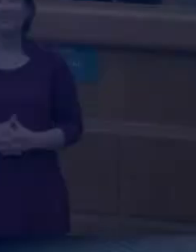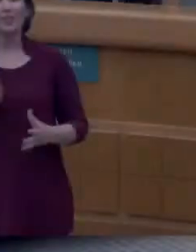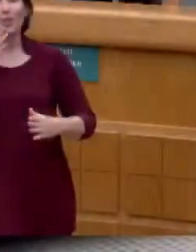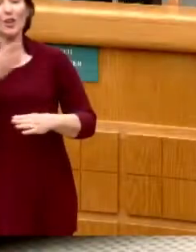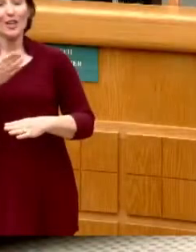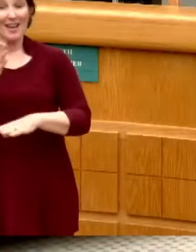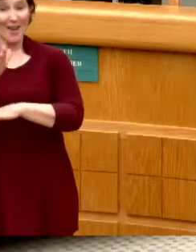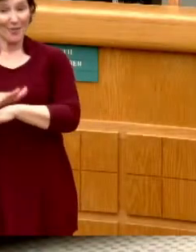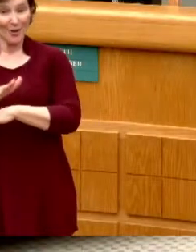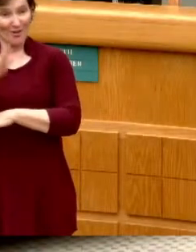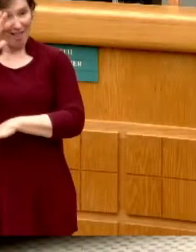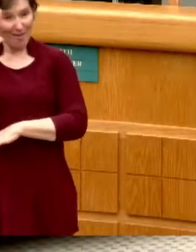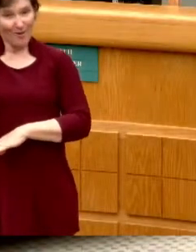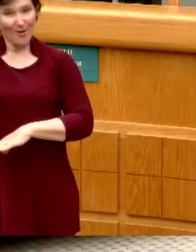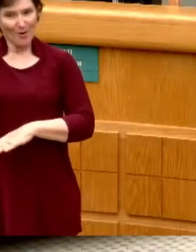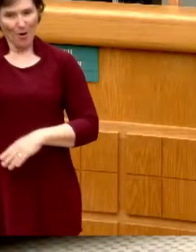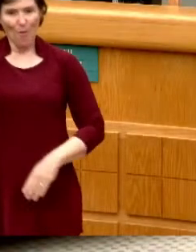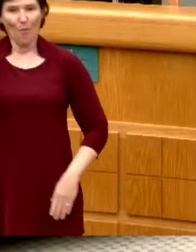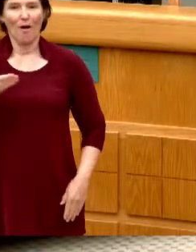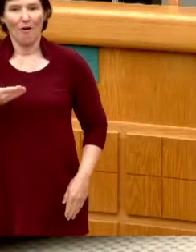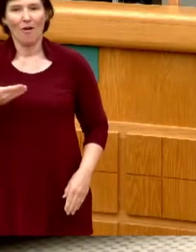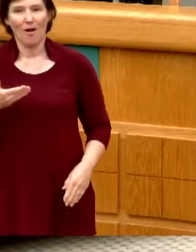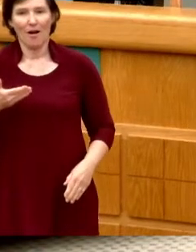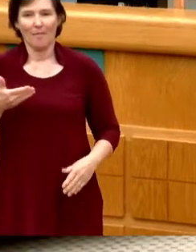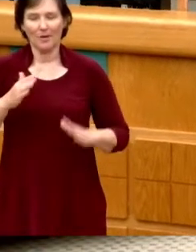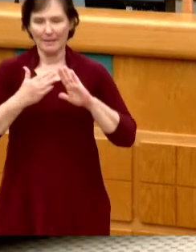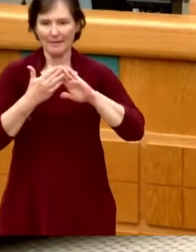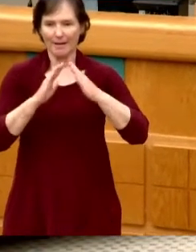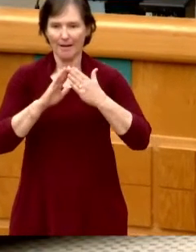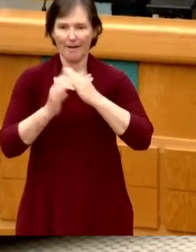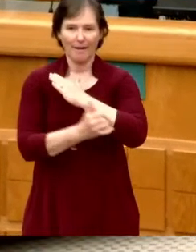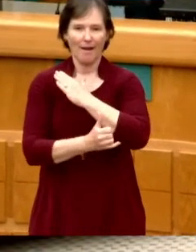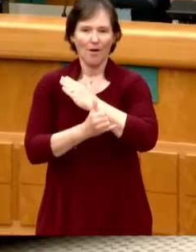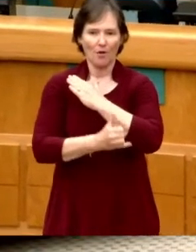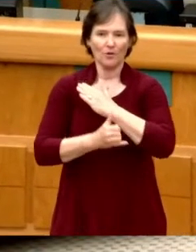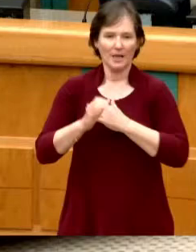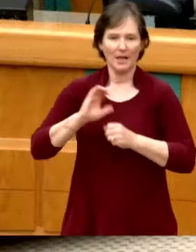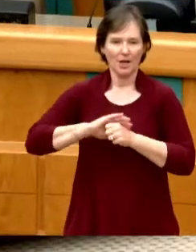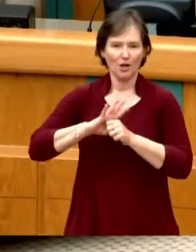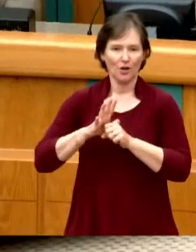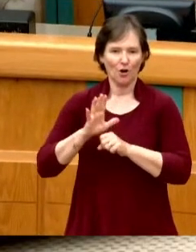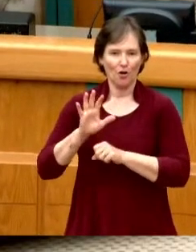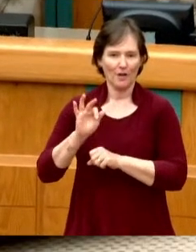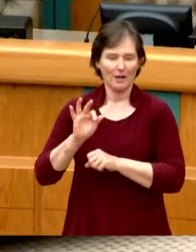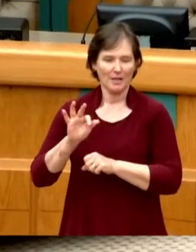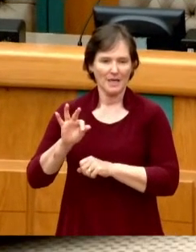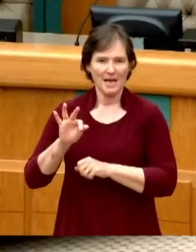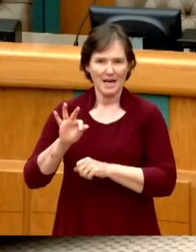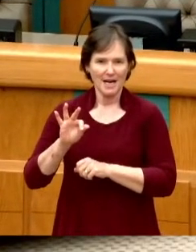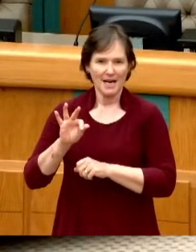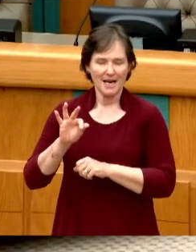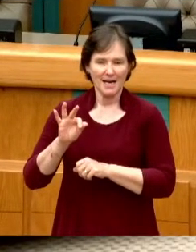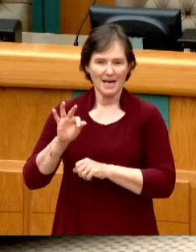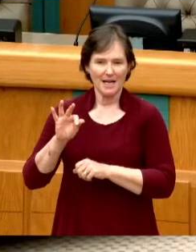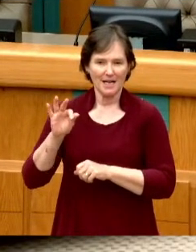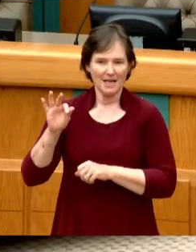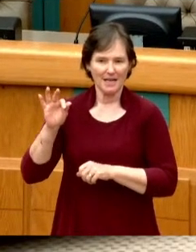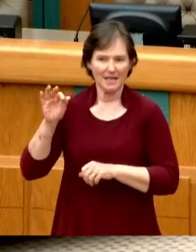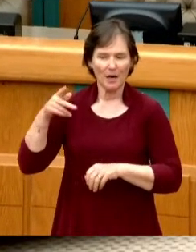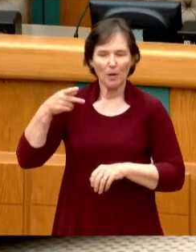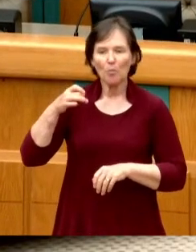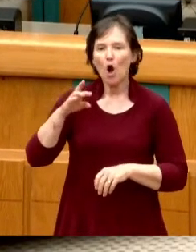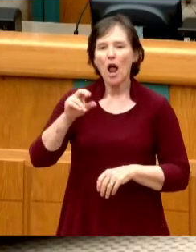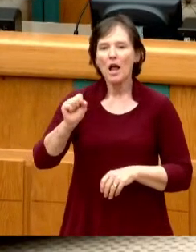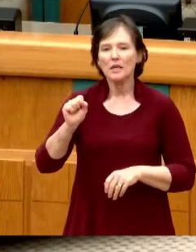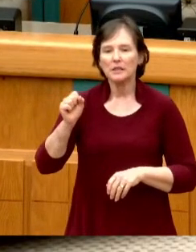Hello and welcome to our city-county COVID-19 press briefing. So